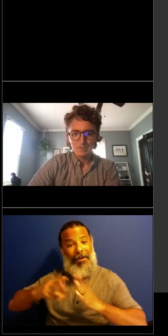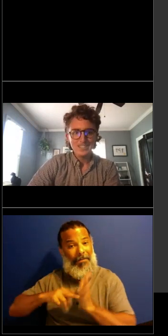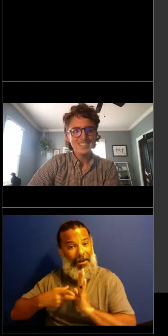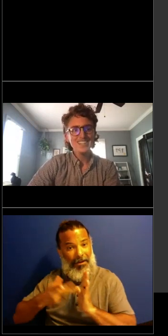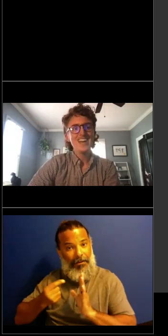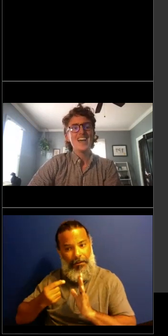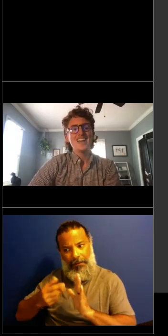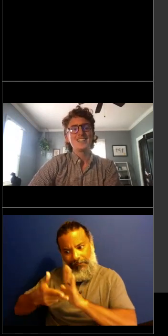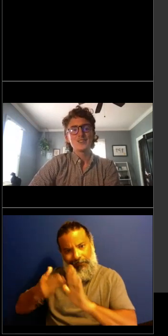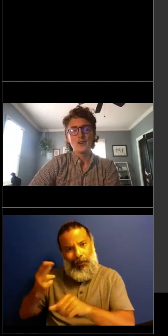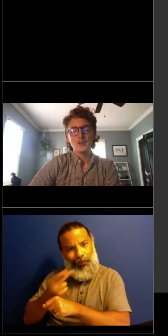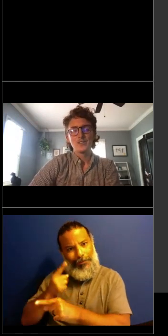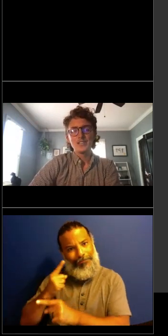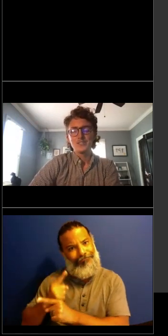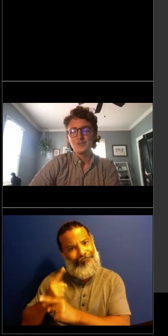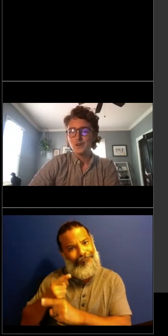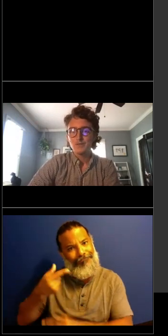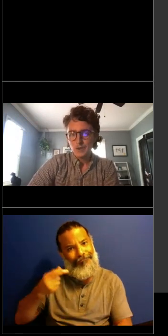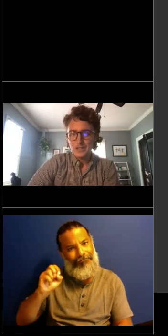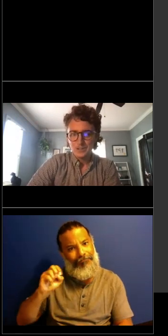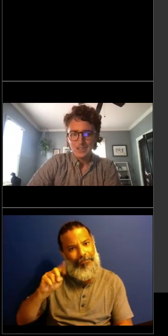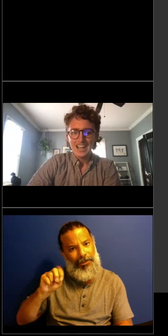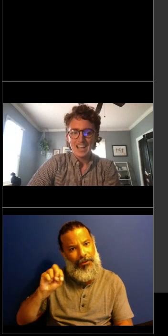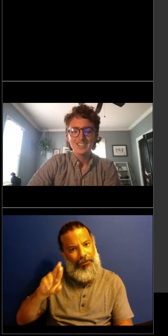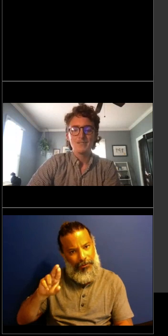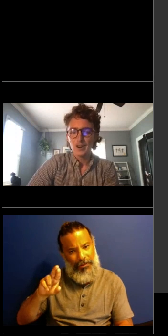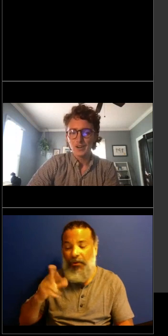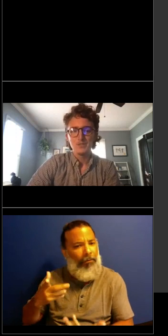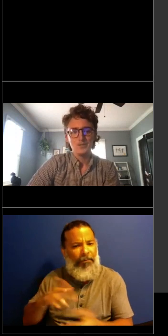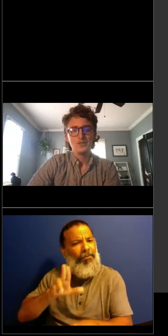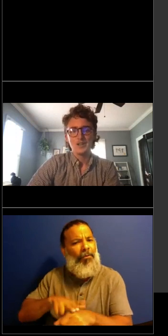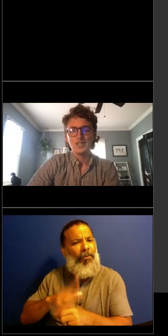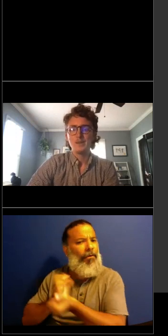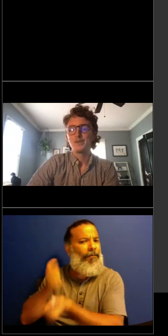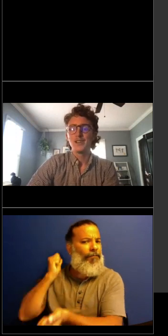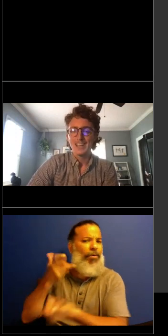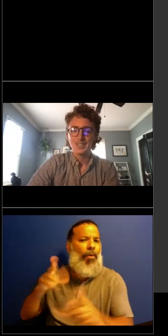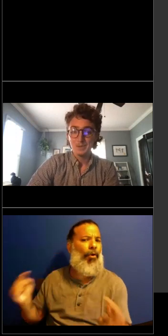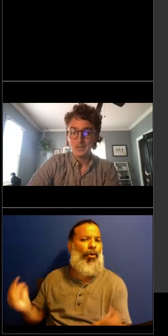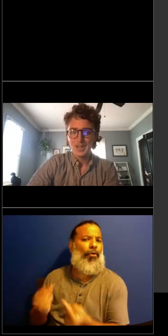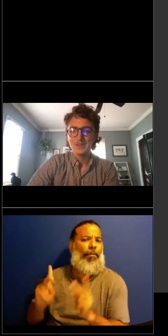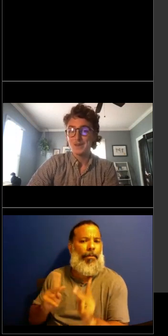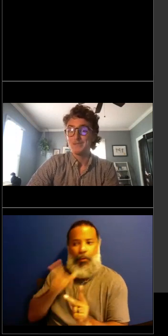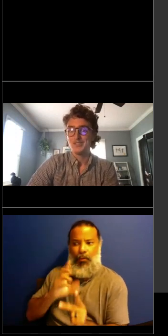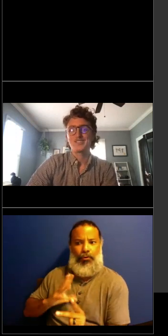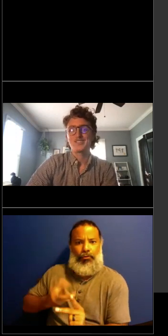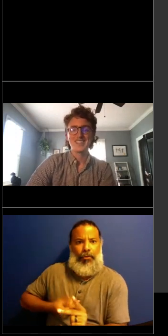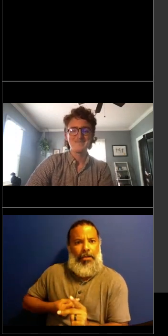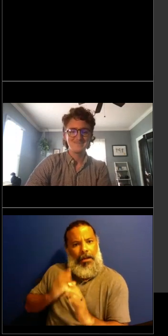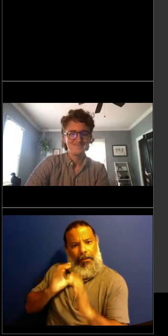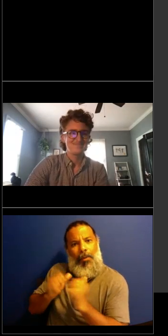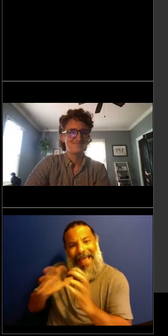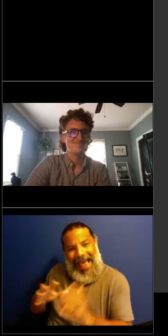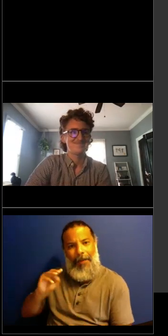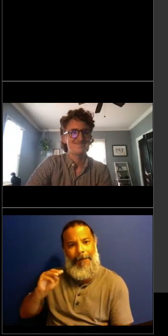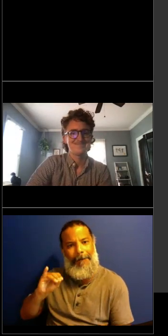gendered appropriately. And so our goal is to avoid doing active harm to trans people and communicate without misgendering